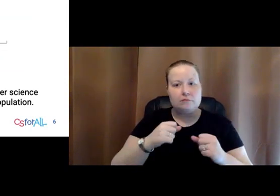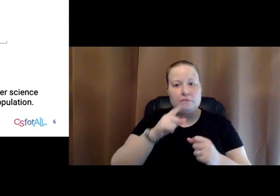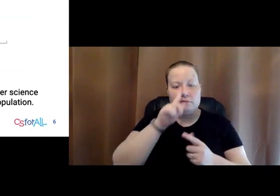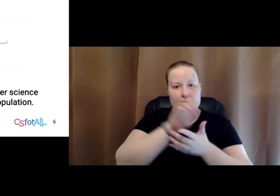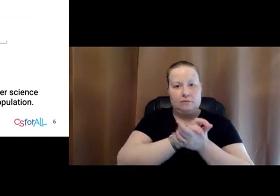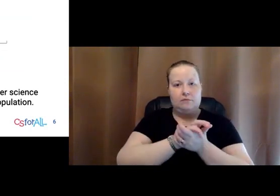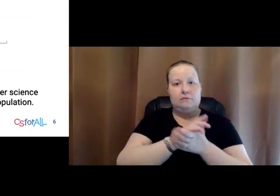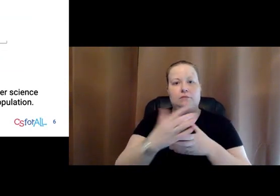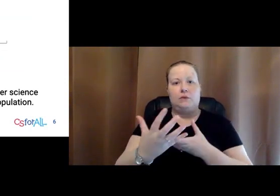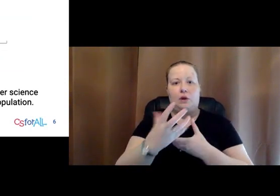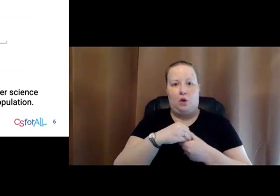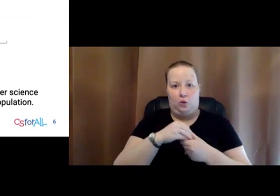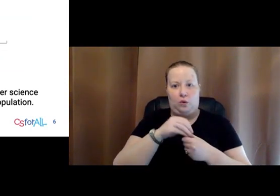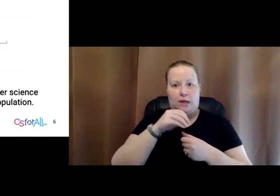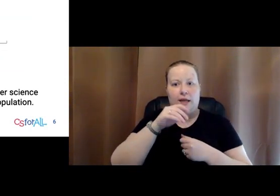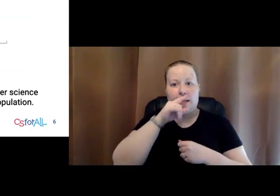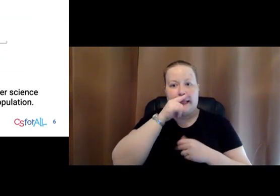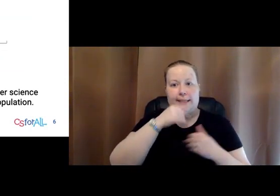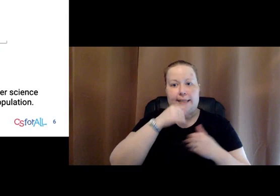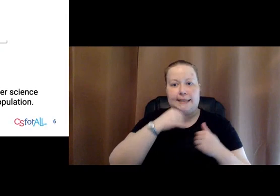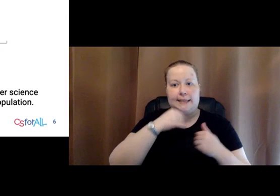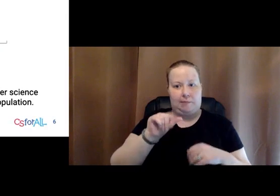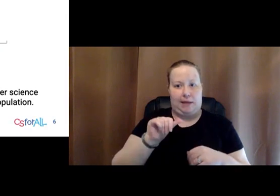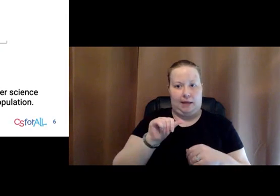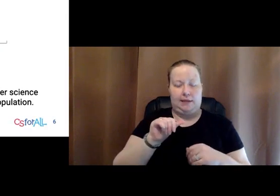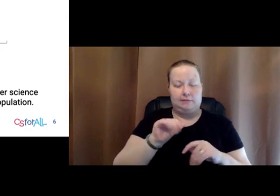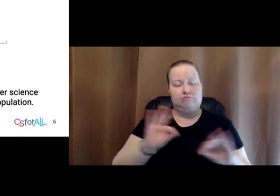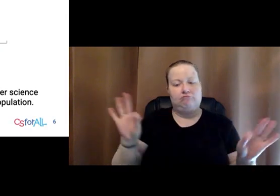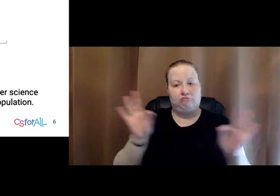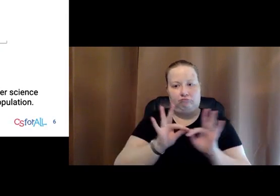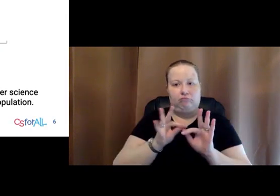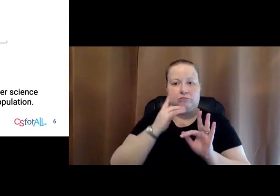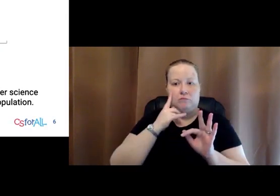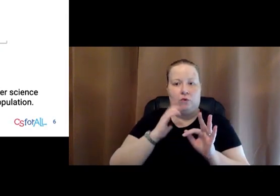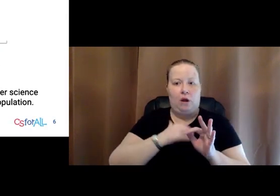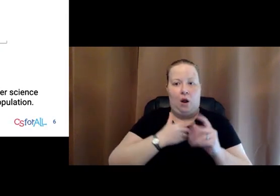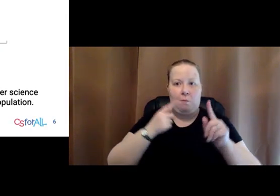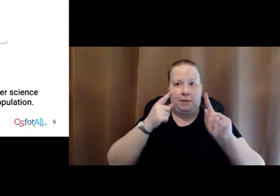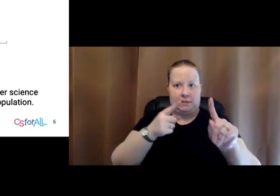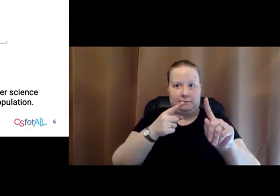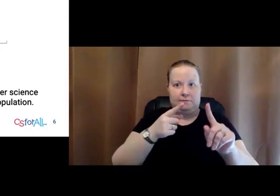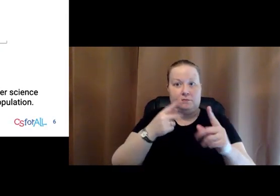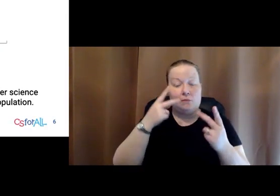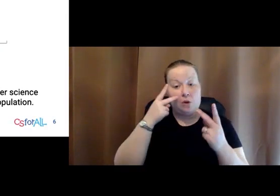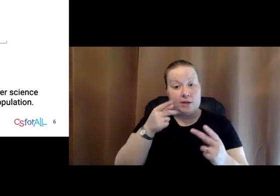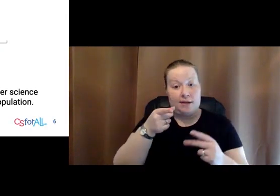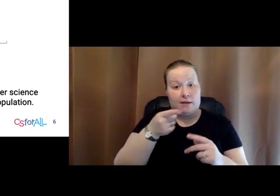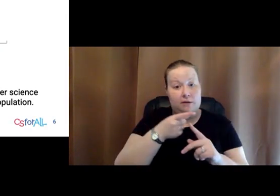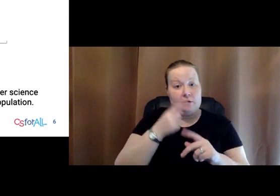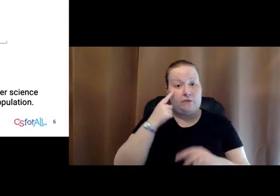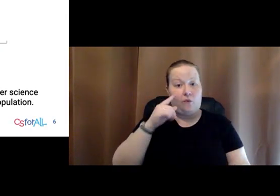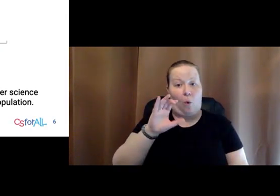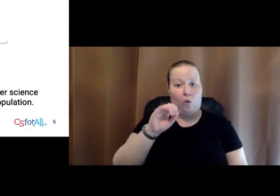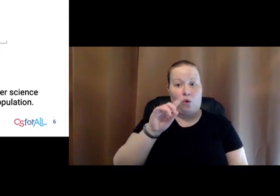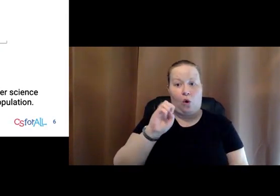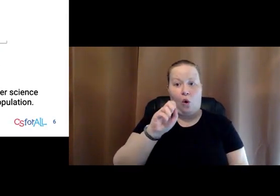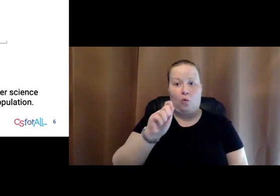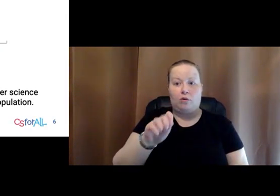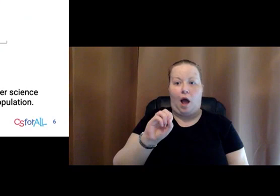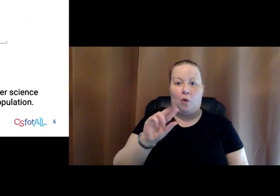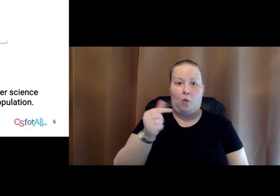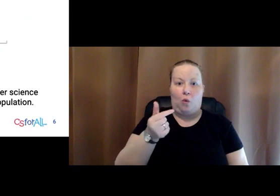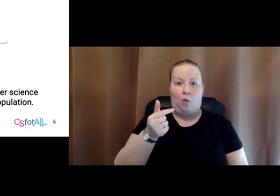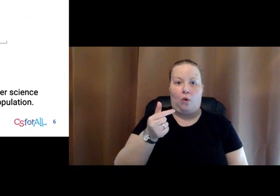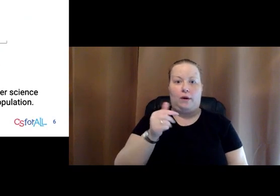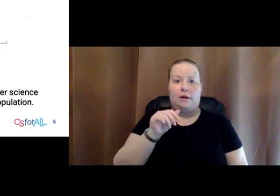including students with disabilities is critical to our mission. And you can see here that this is from Code.org's report on the state of